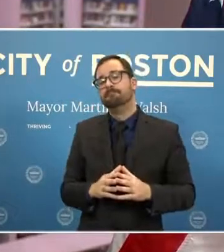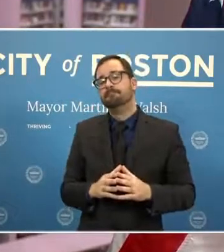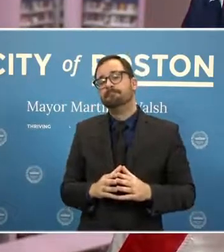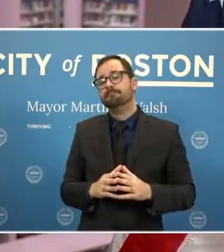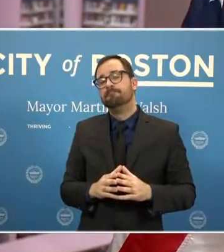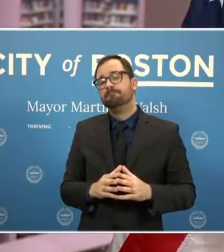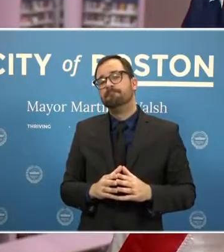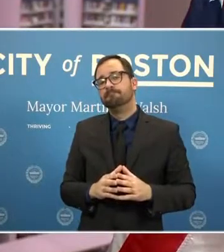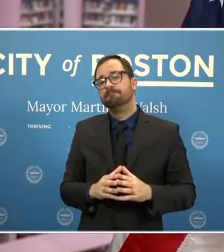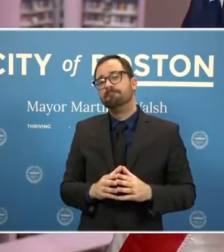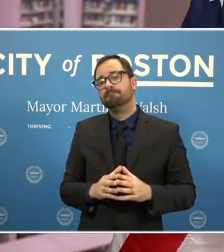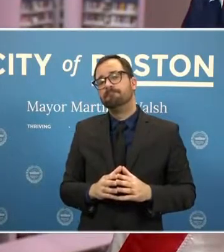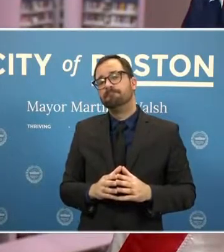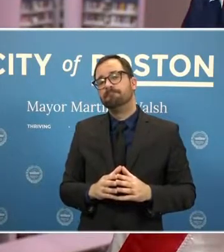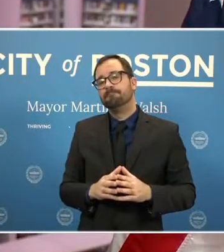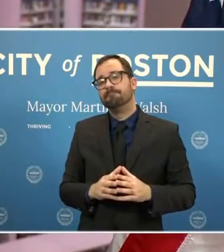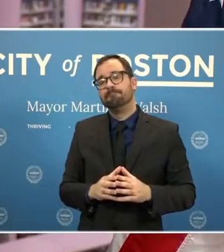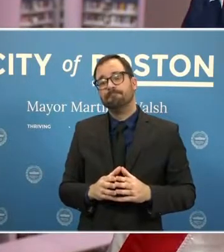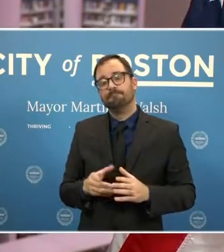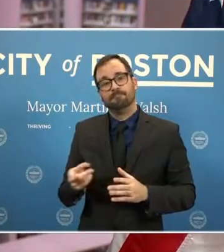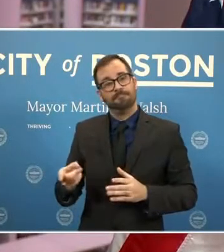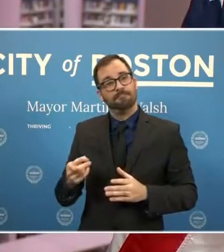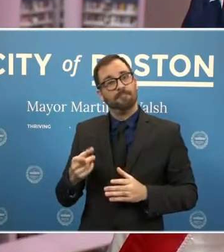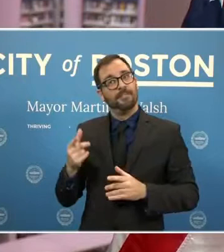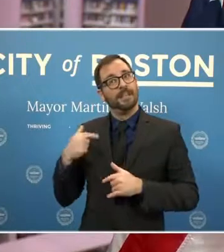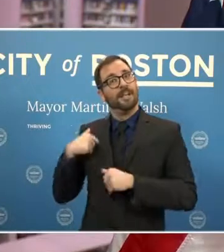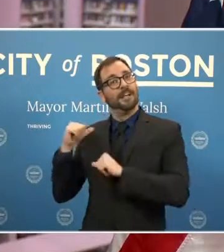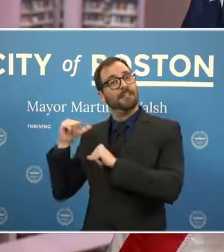This is the city that picked me up when I needed second chances.